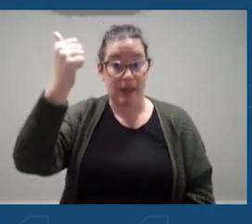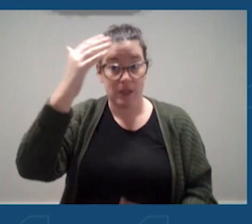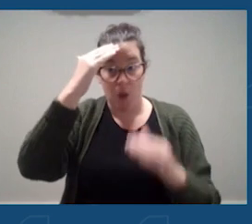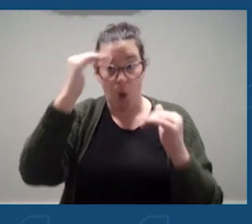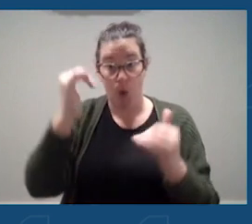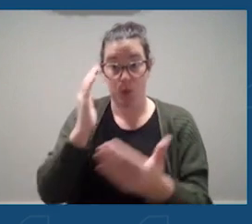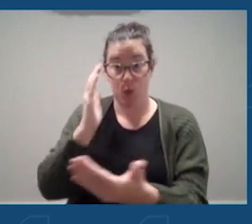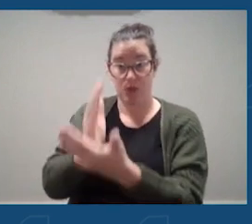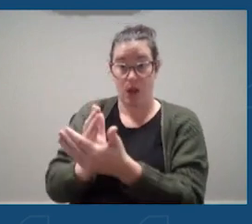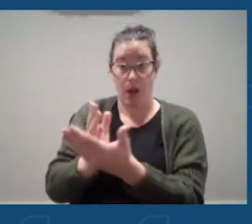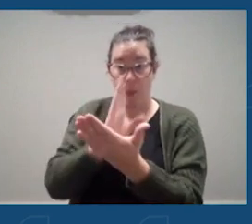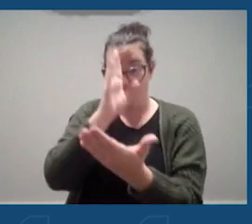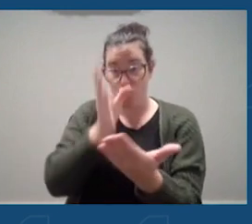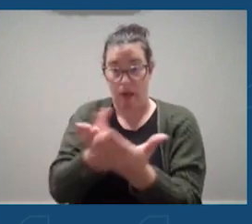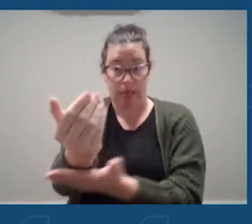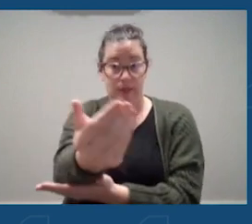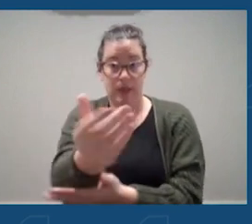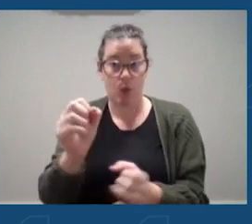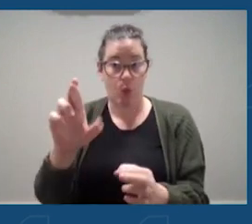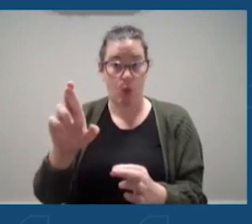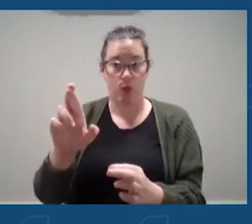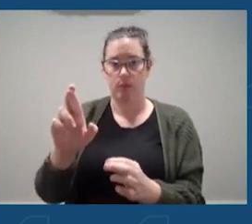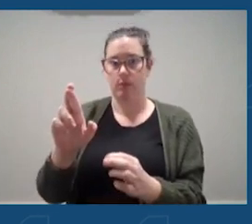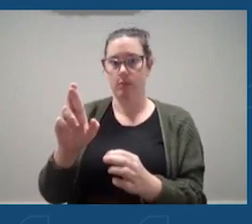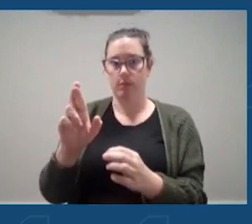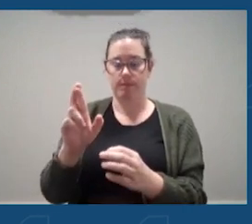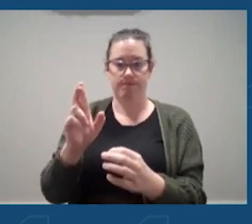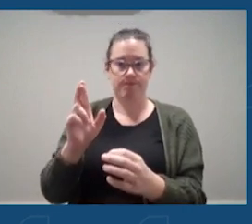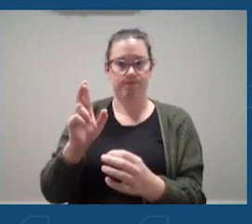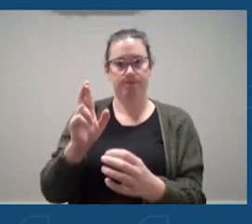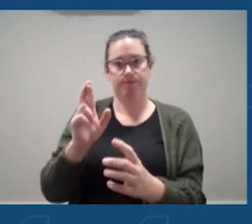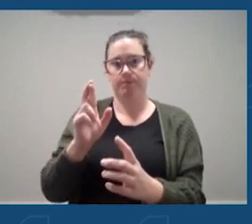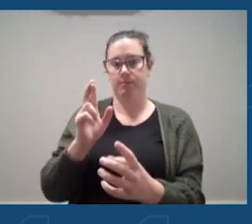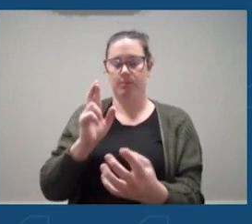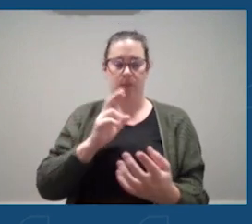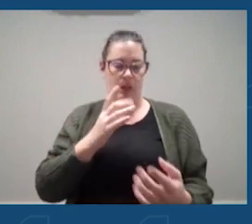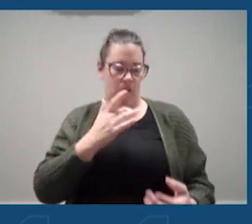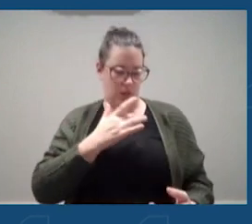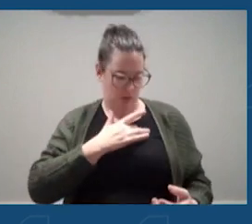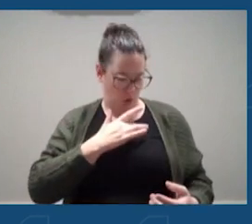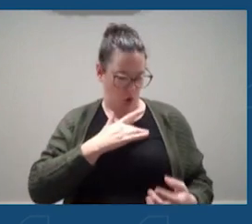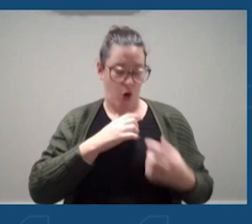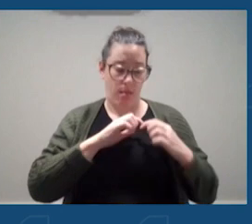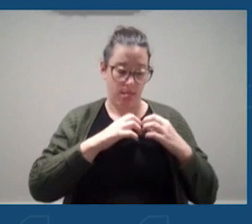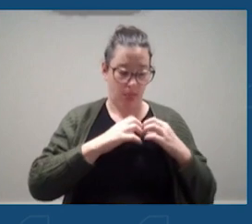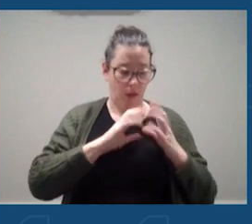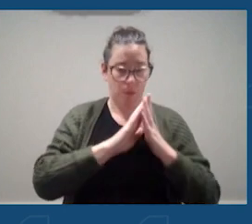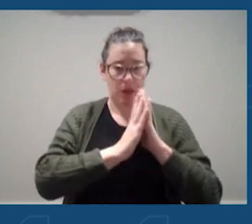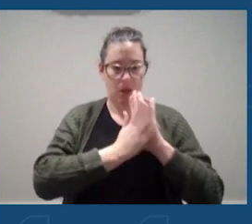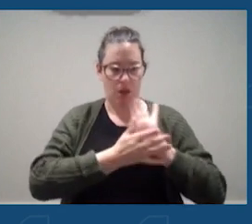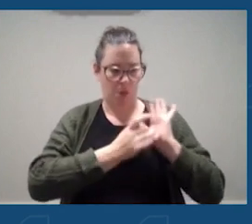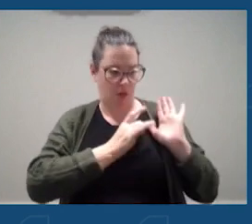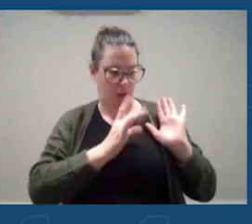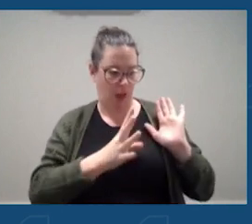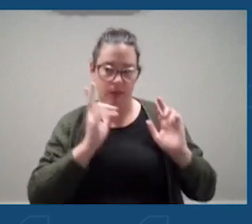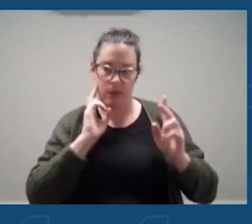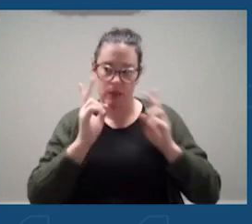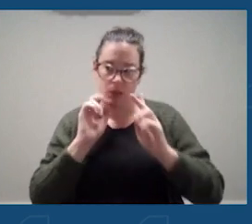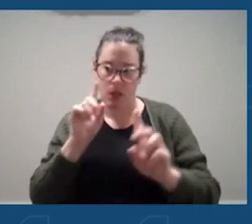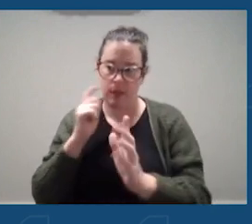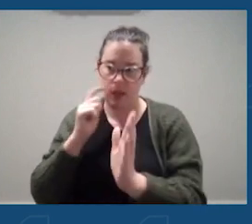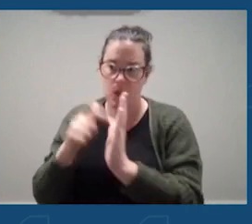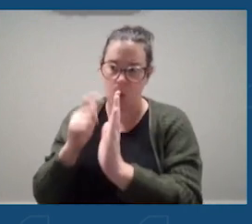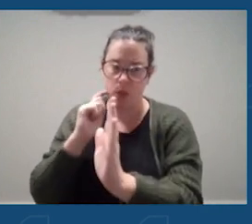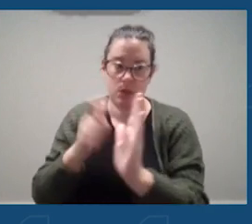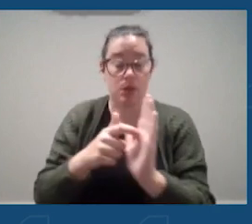the radicalization or the penetration of their hearts with hate that they may be seeing out there from other sources. And it's not always from the parents.